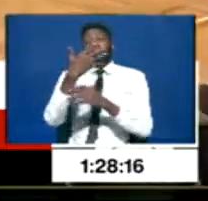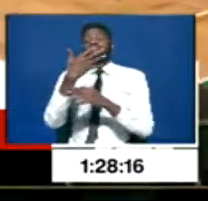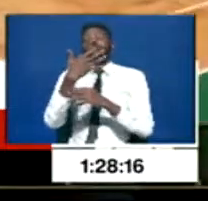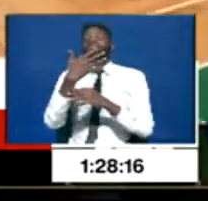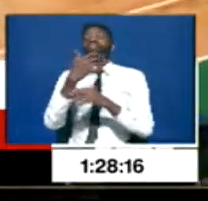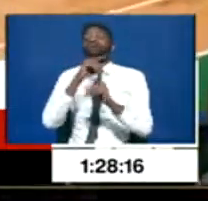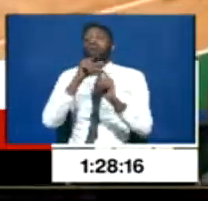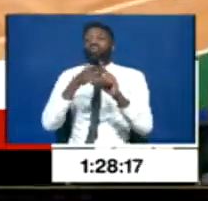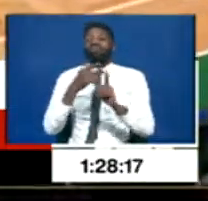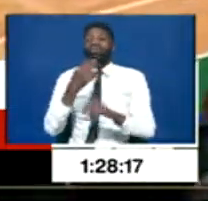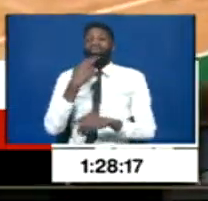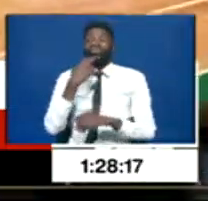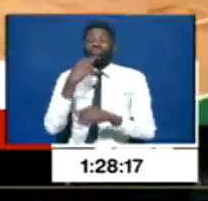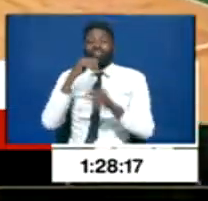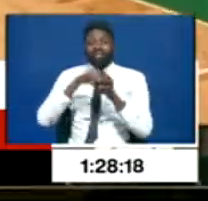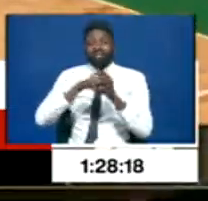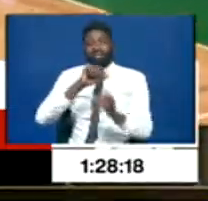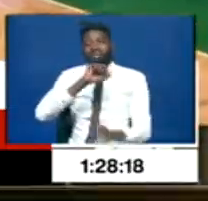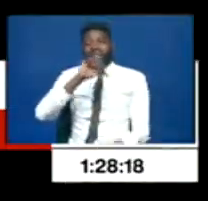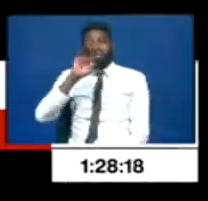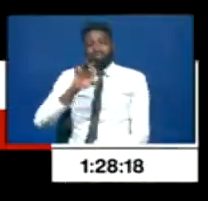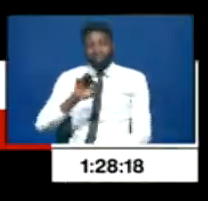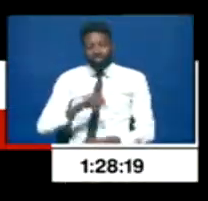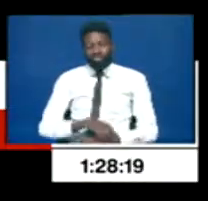San Francisco.